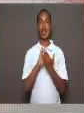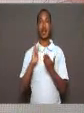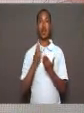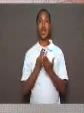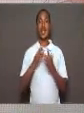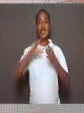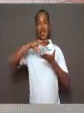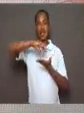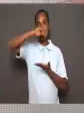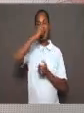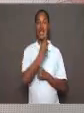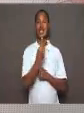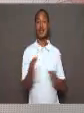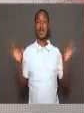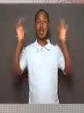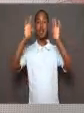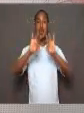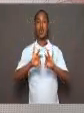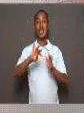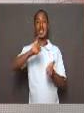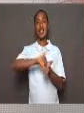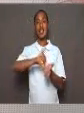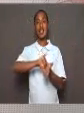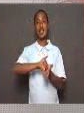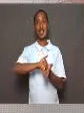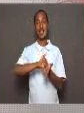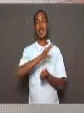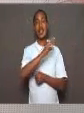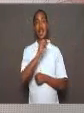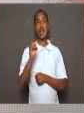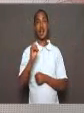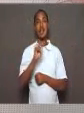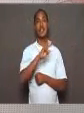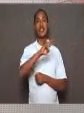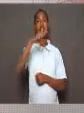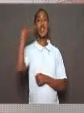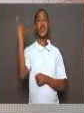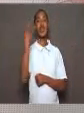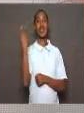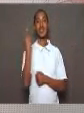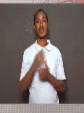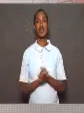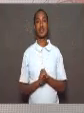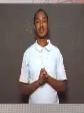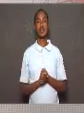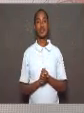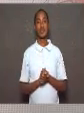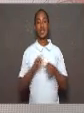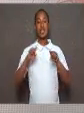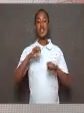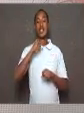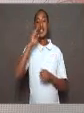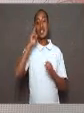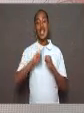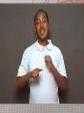will study some important salts and their uses. This brings